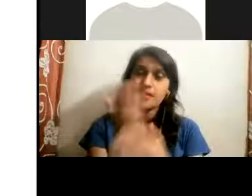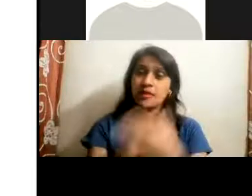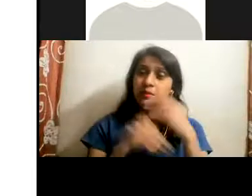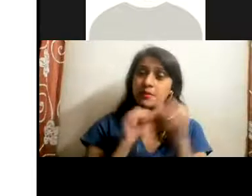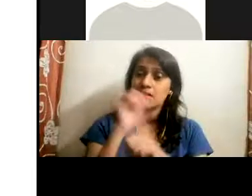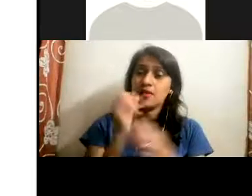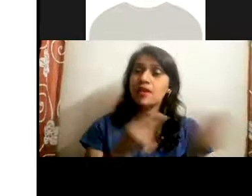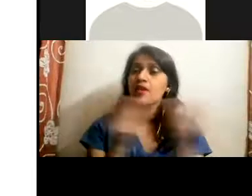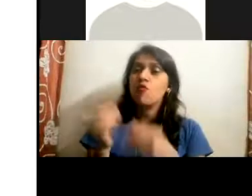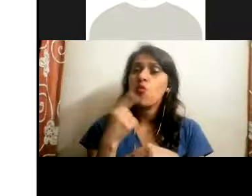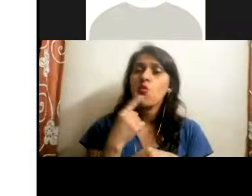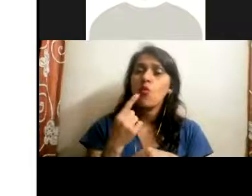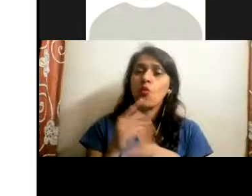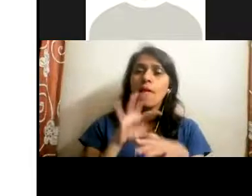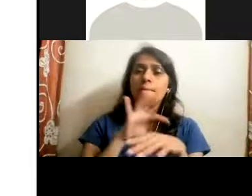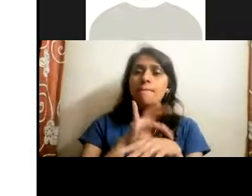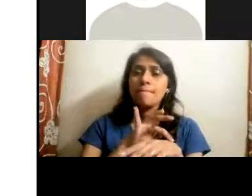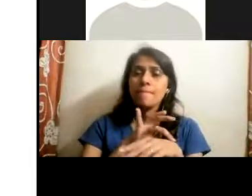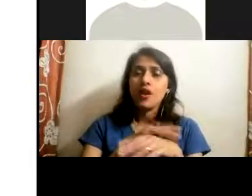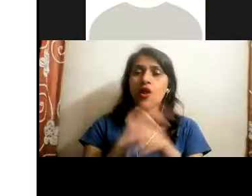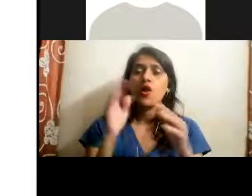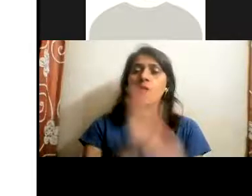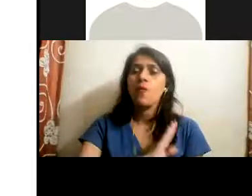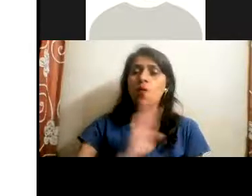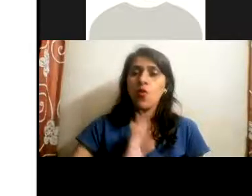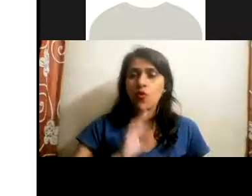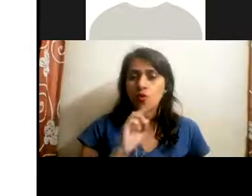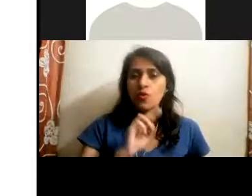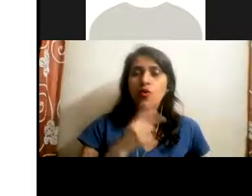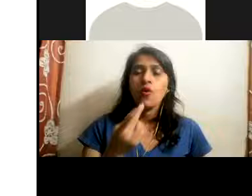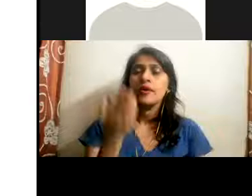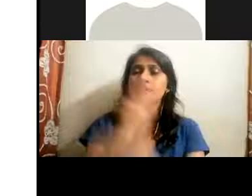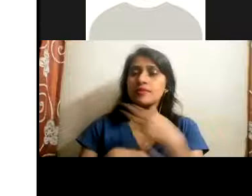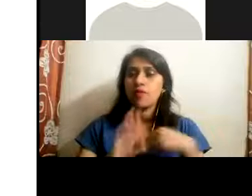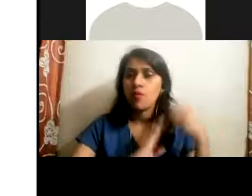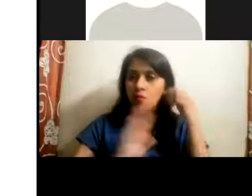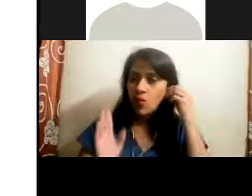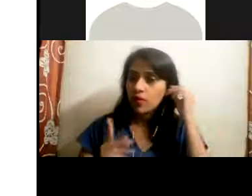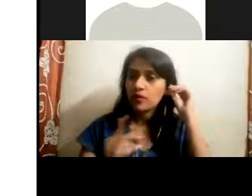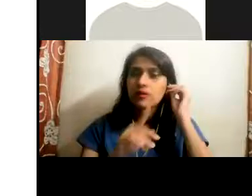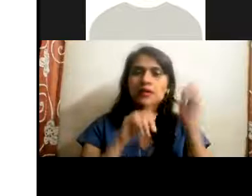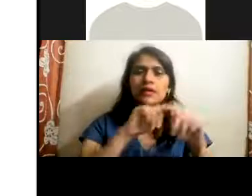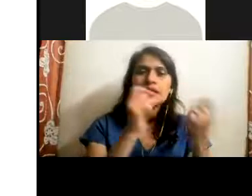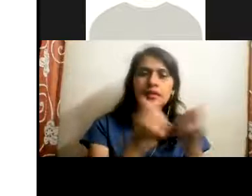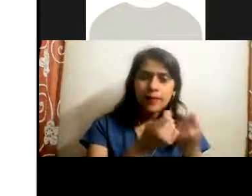board or the disability assessment board, which is a team of doctors from the